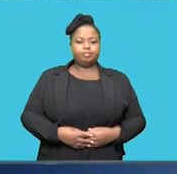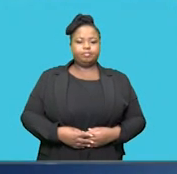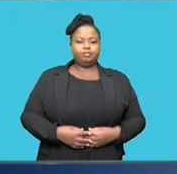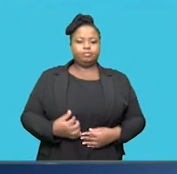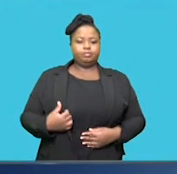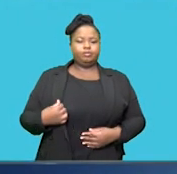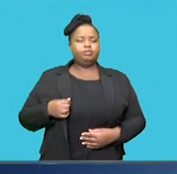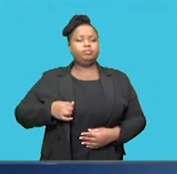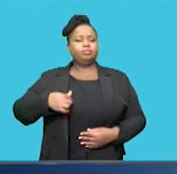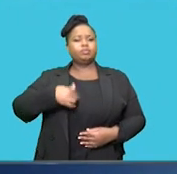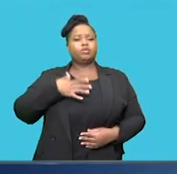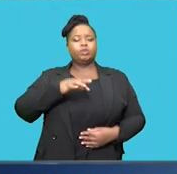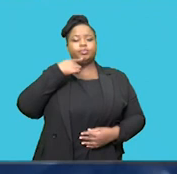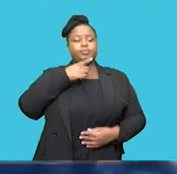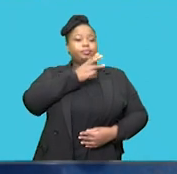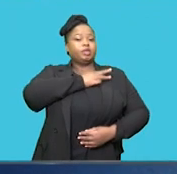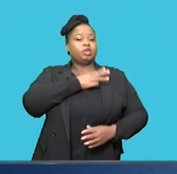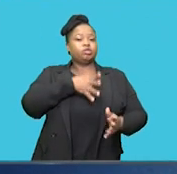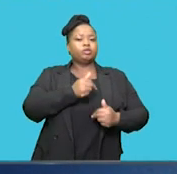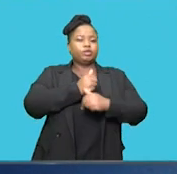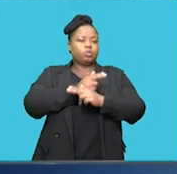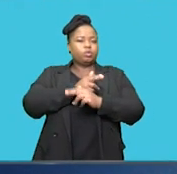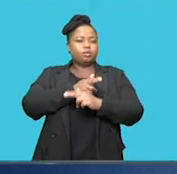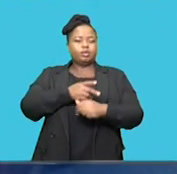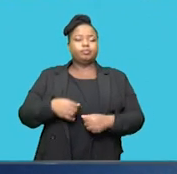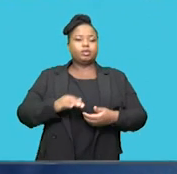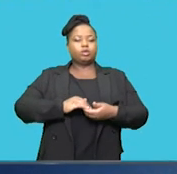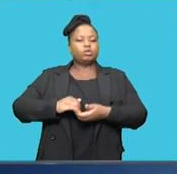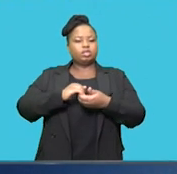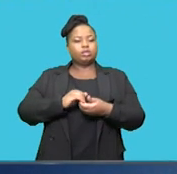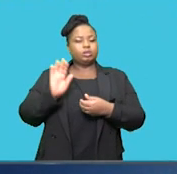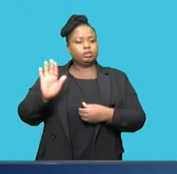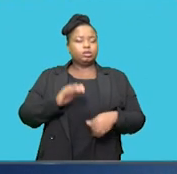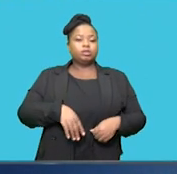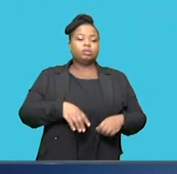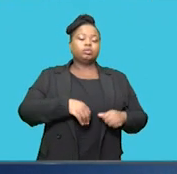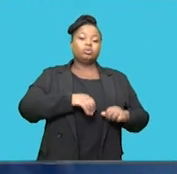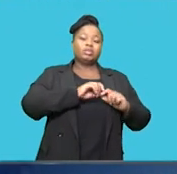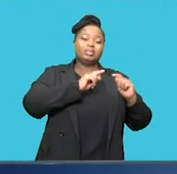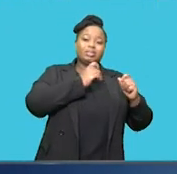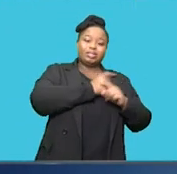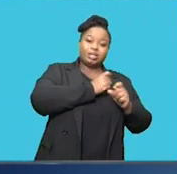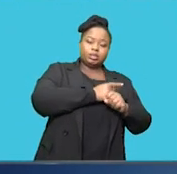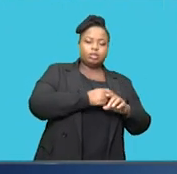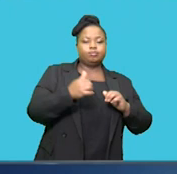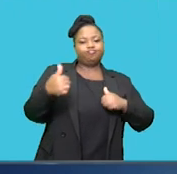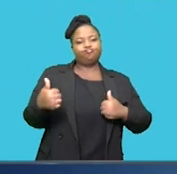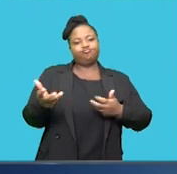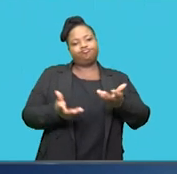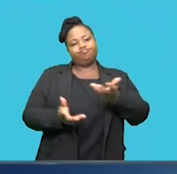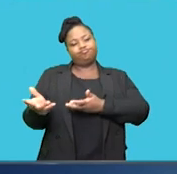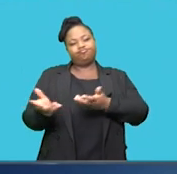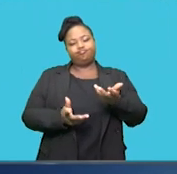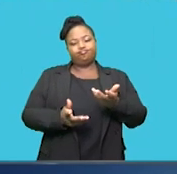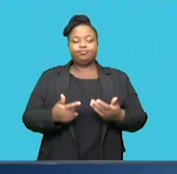Bengithi nje ama manager abama Uber laba abapha association ama Uber association ama taxi hlale phansi bakhulumisana ukuthi